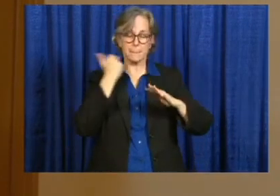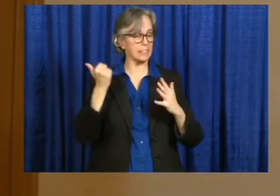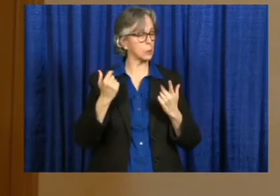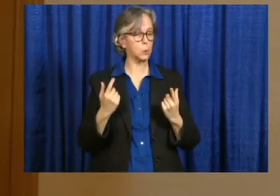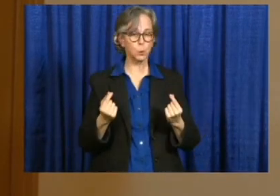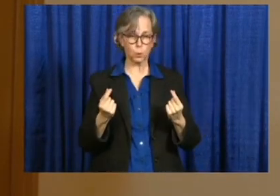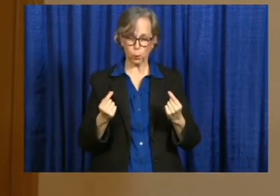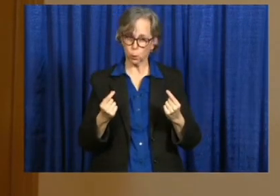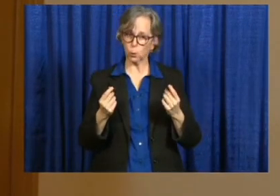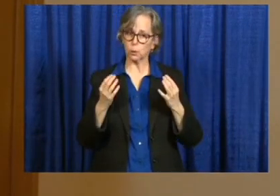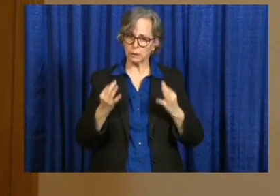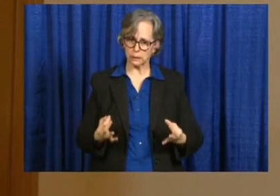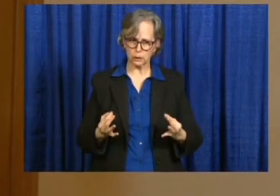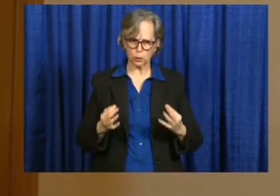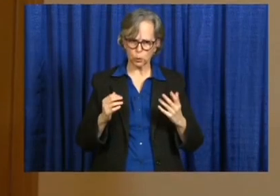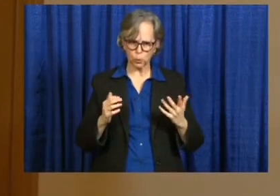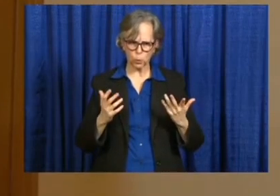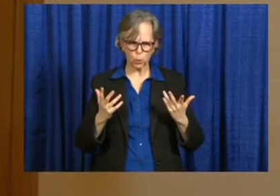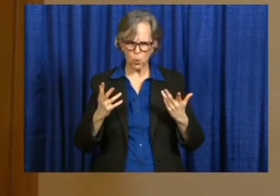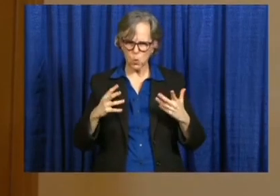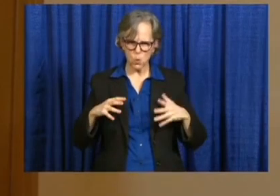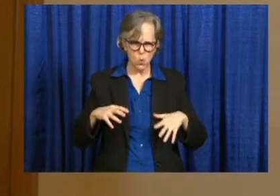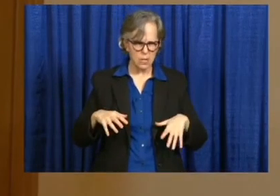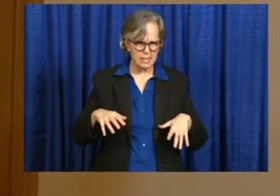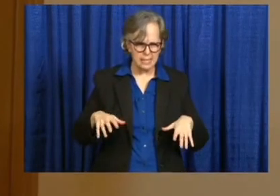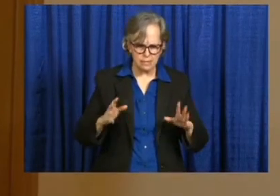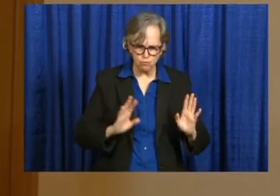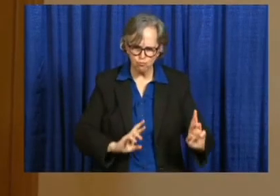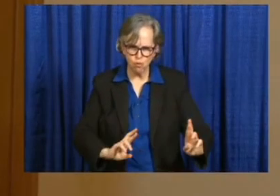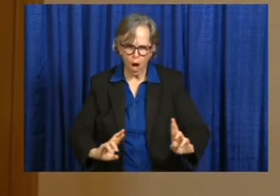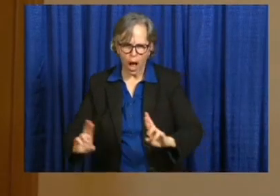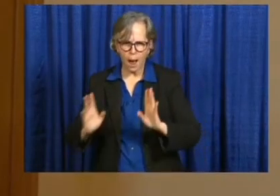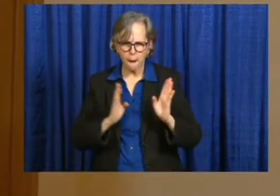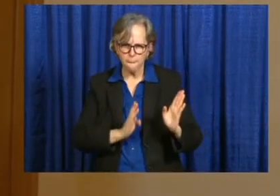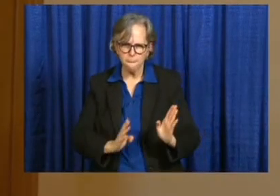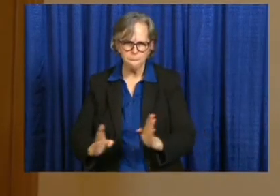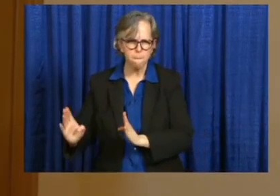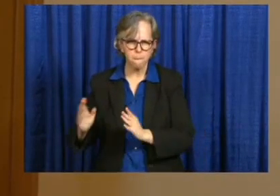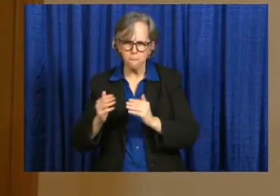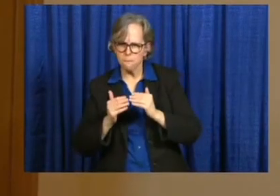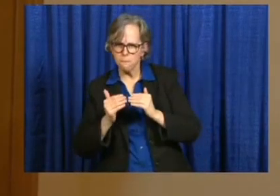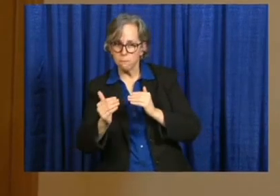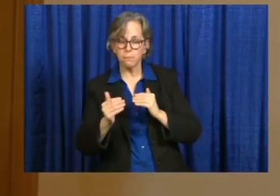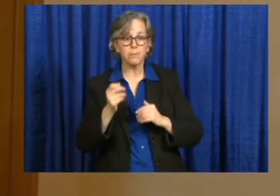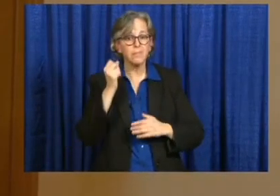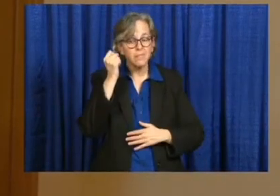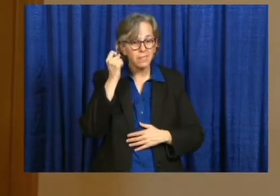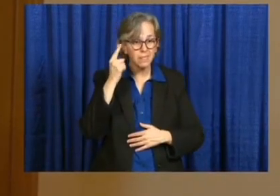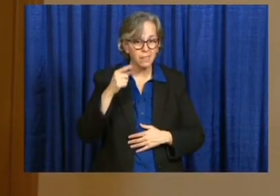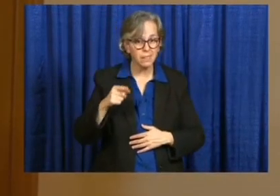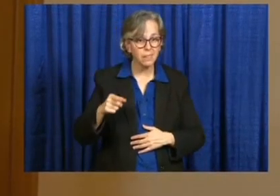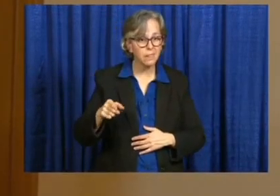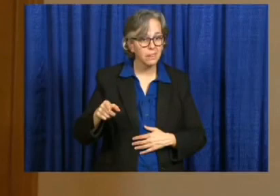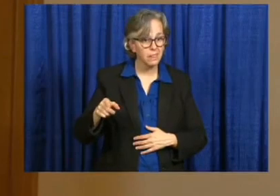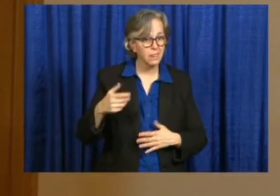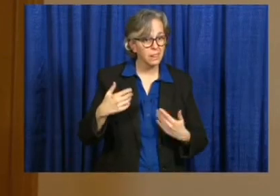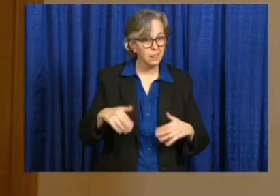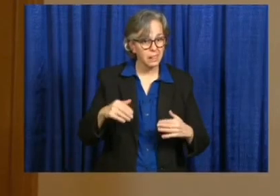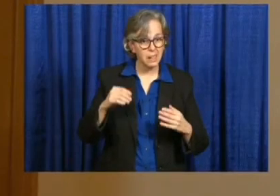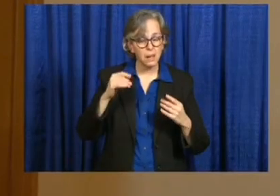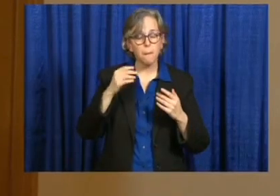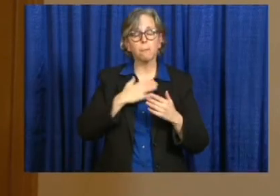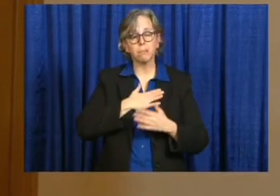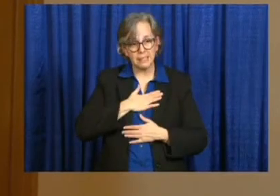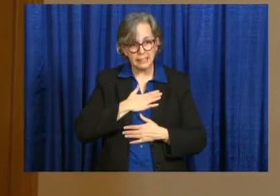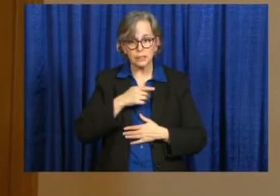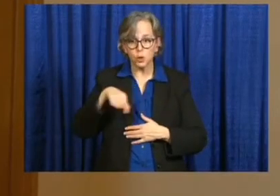I want you to understand that, and I want you to think again about your social distancing. I'm asking you to think as much